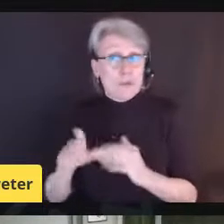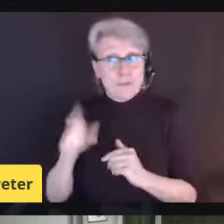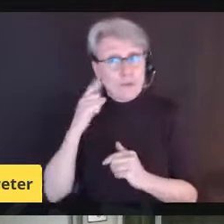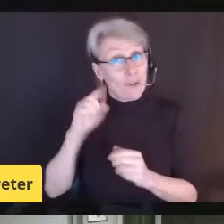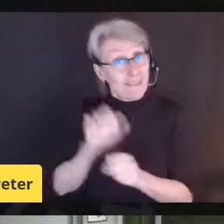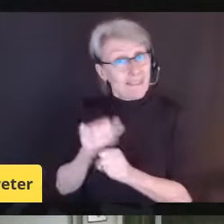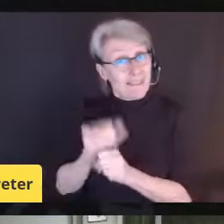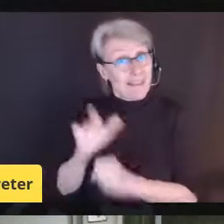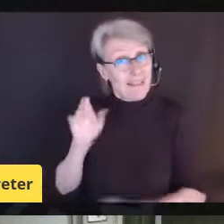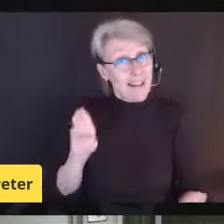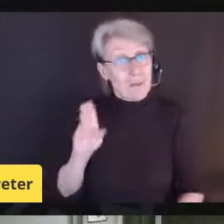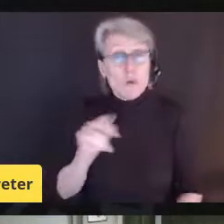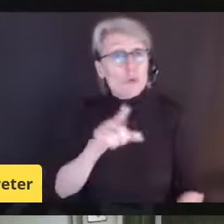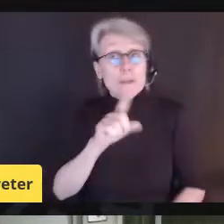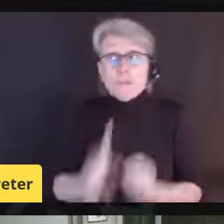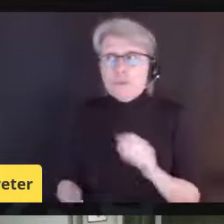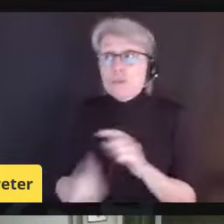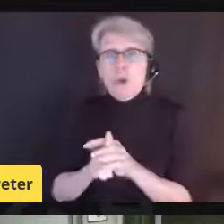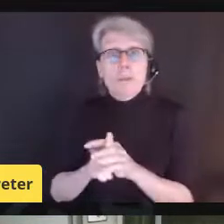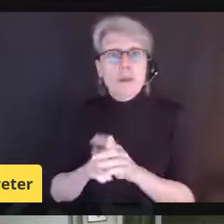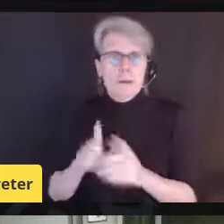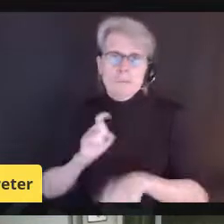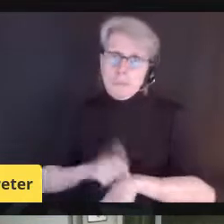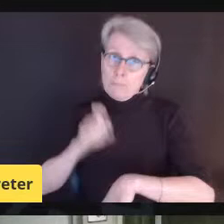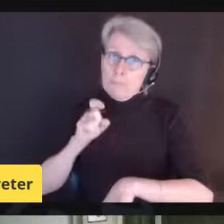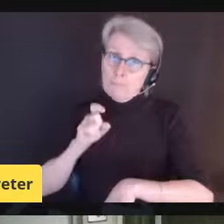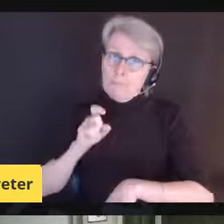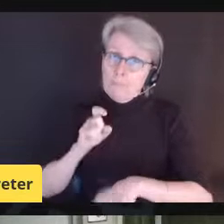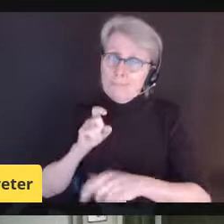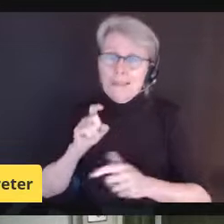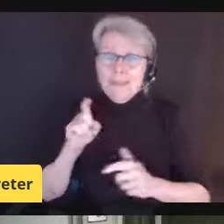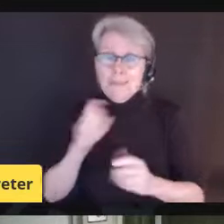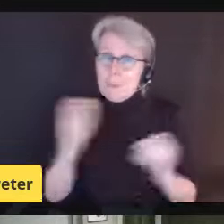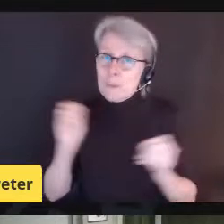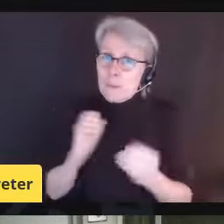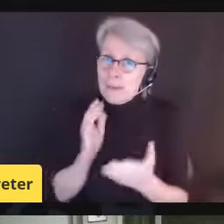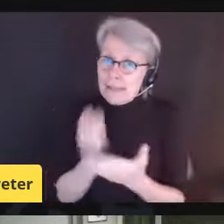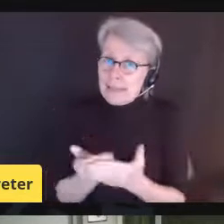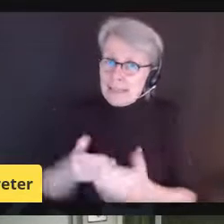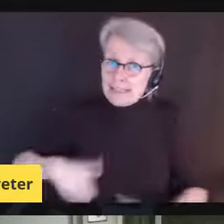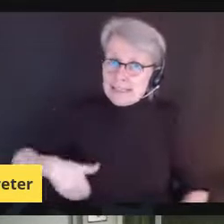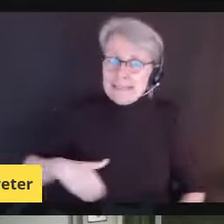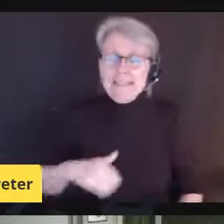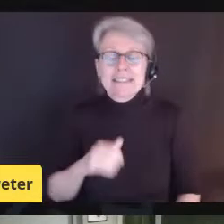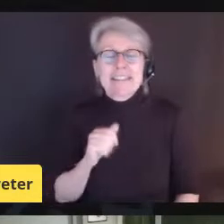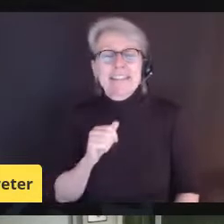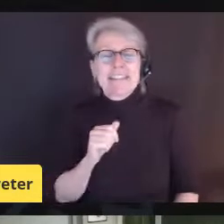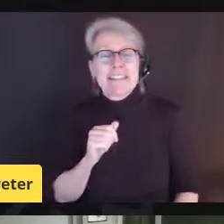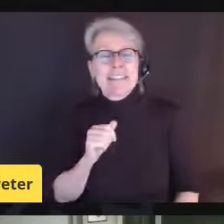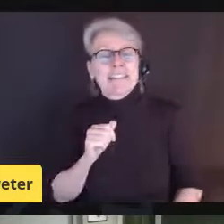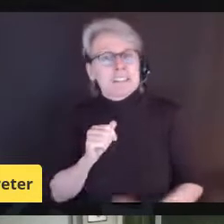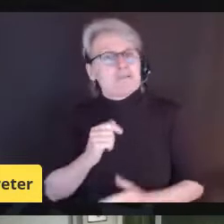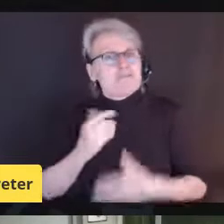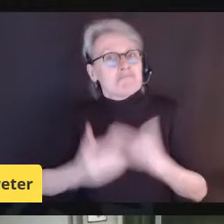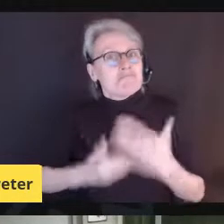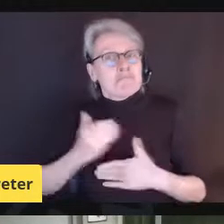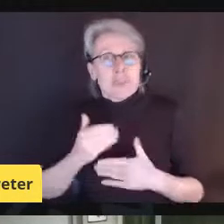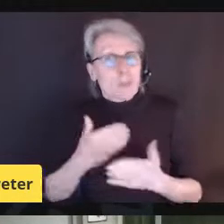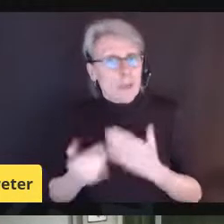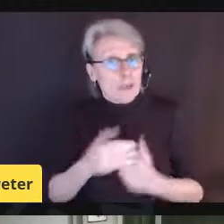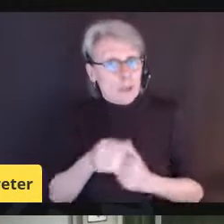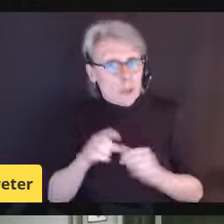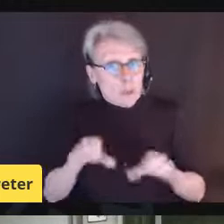be enthused and be on time and really make sure, you know, you're whatever it is